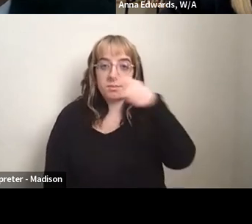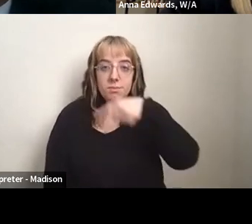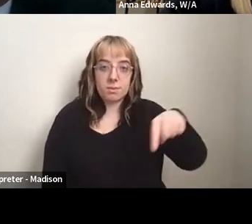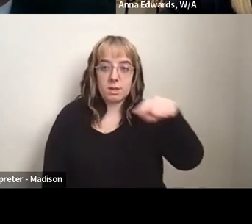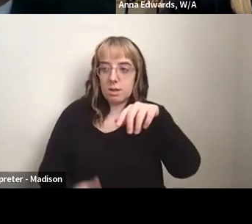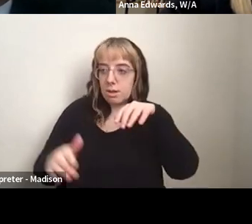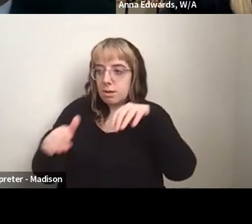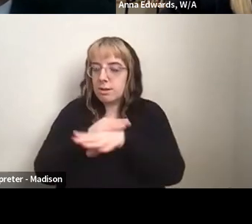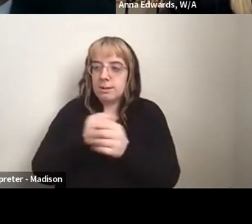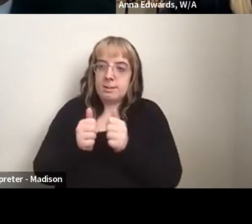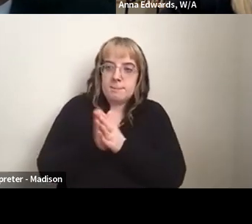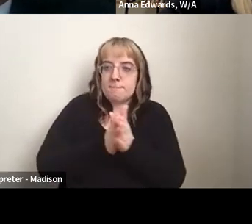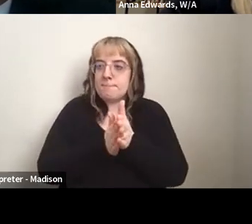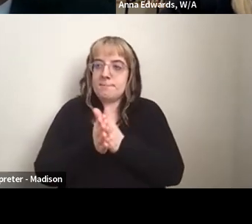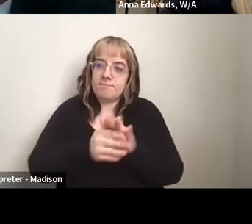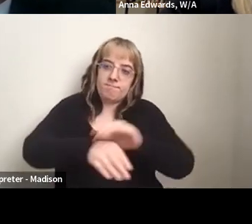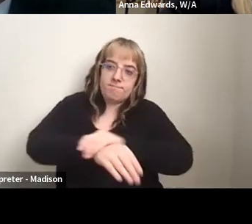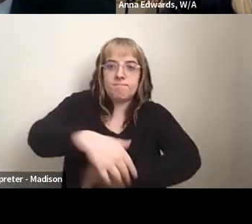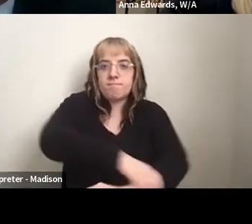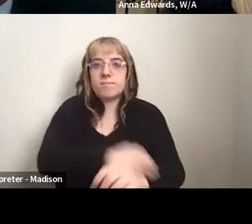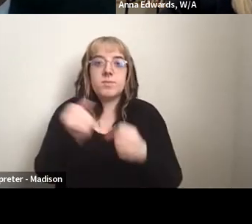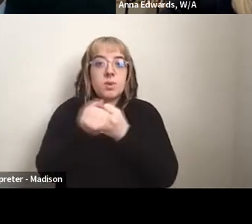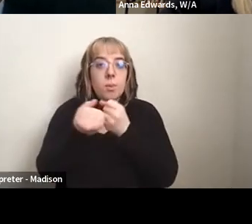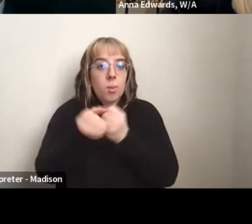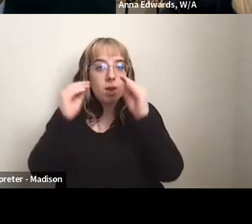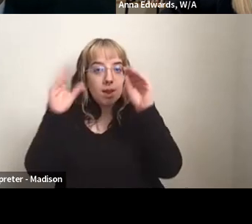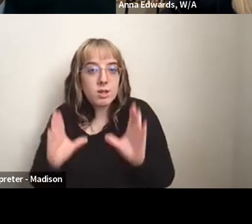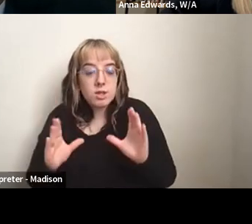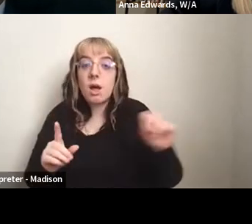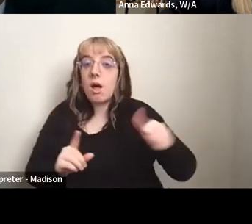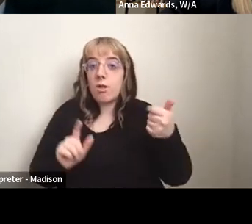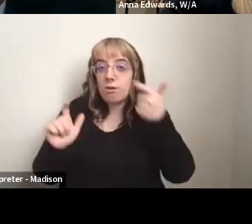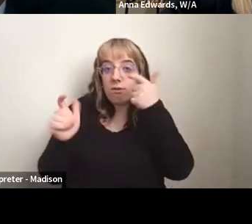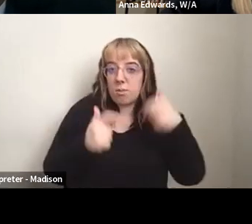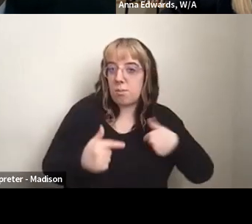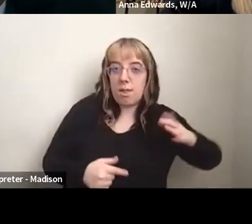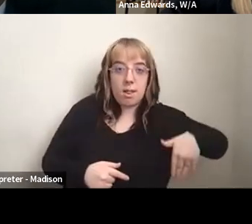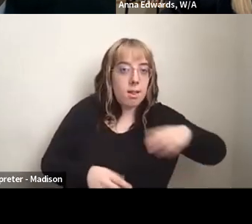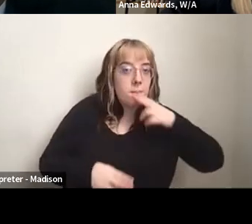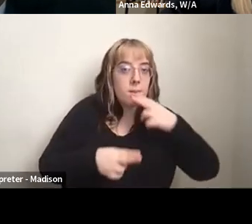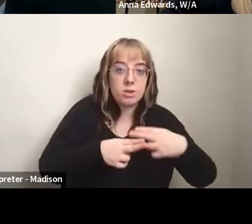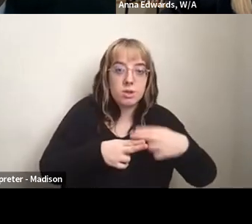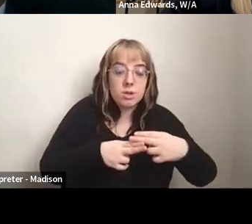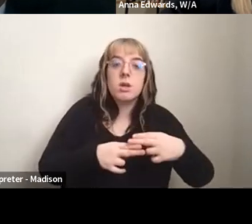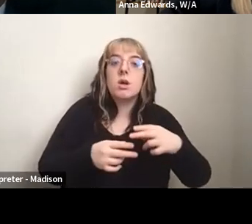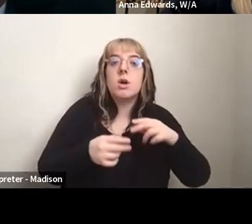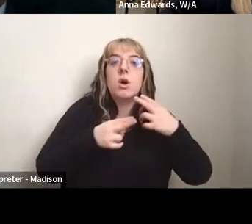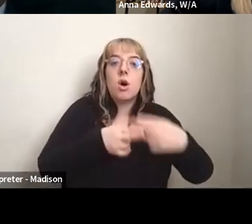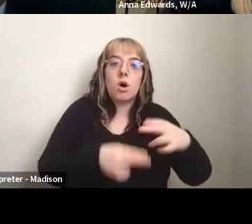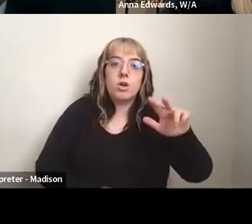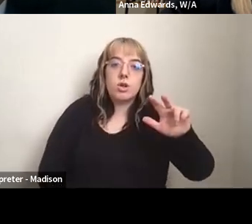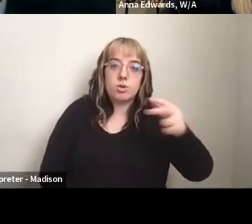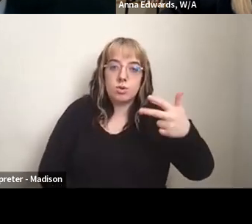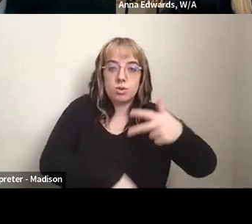support our educators. There's another framework that I mentioned earlier called triple track.